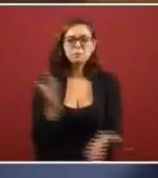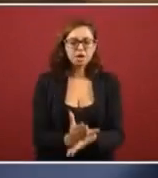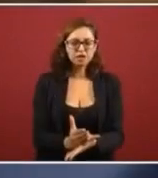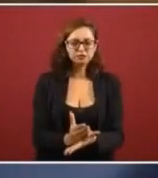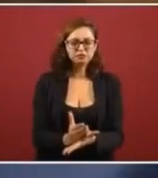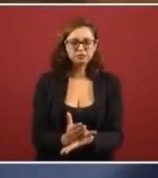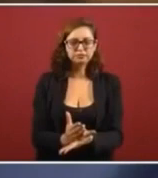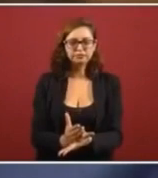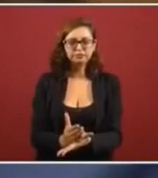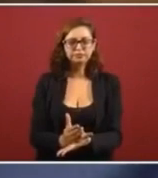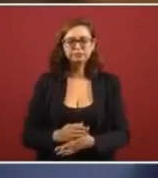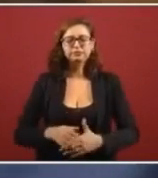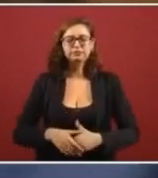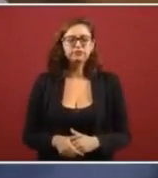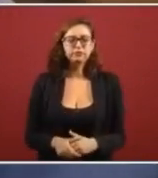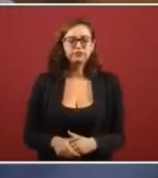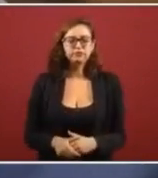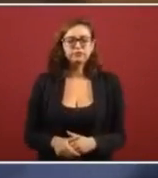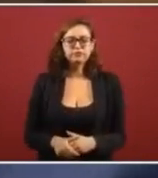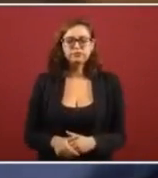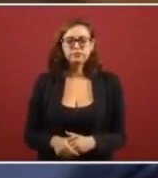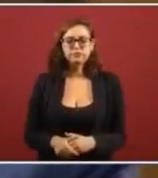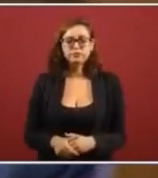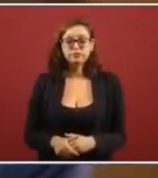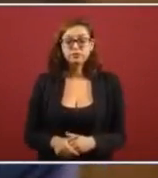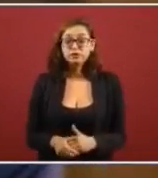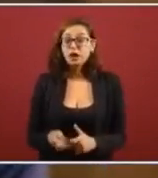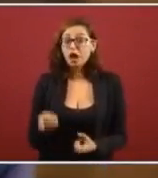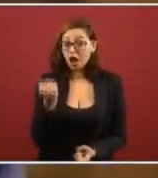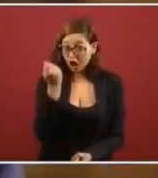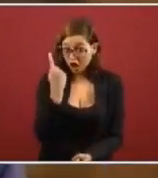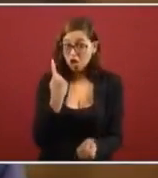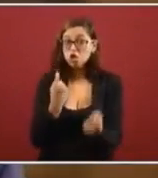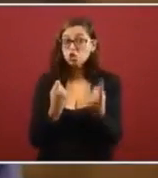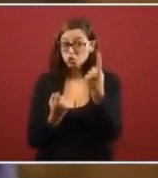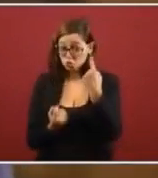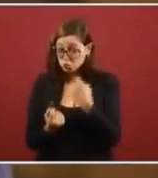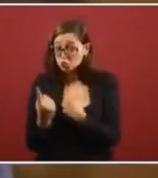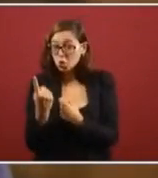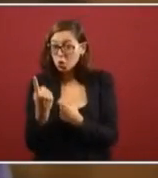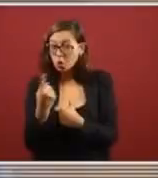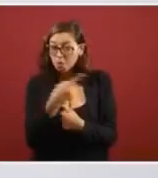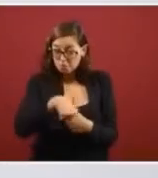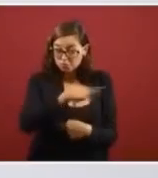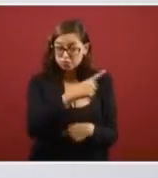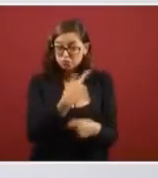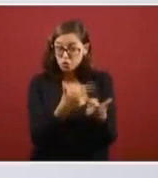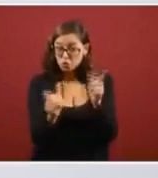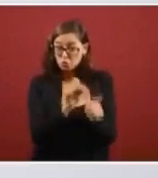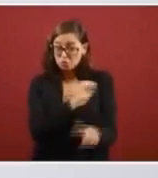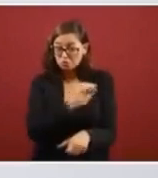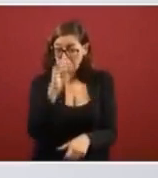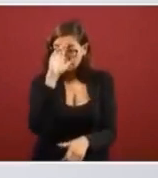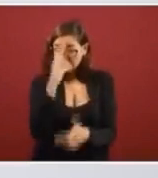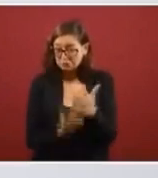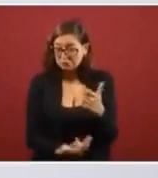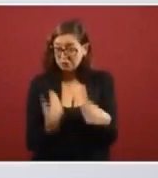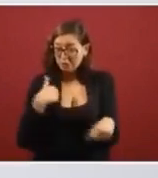delinquency with authority if you get involved to protect delinquents